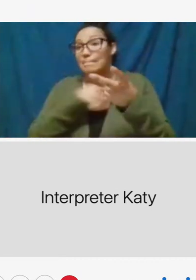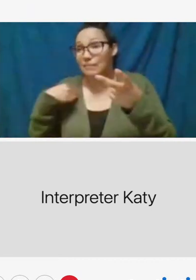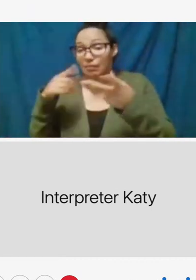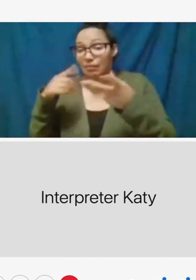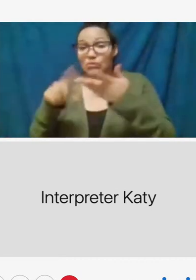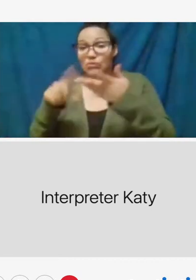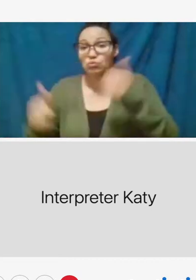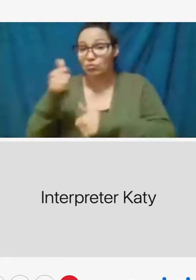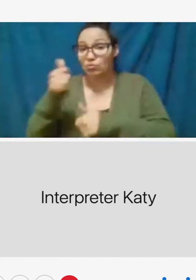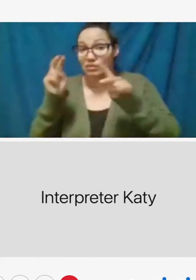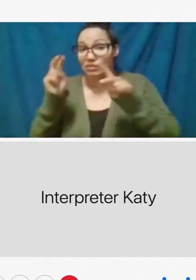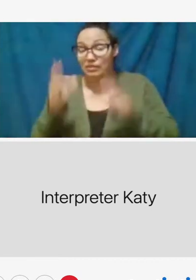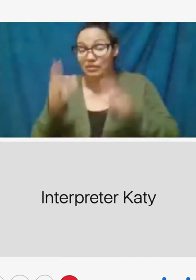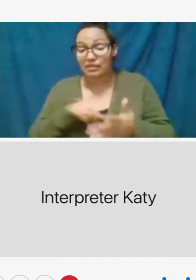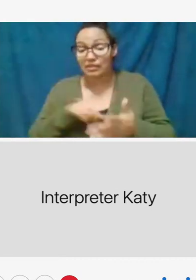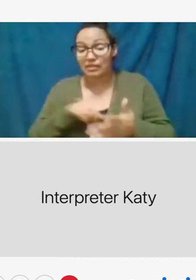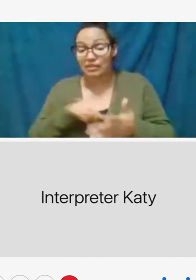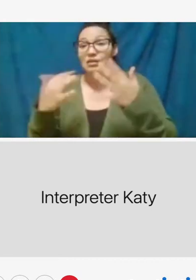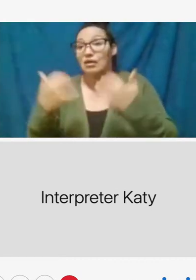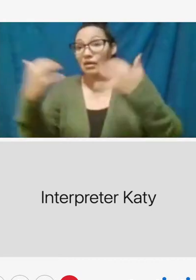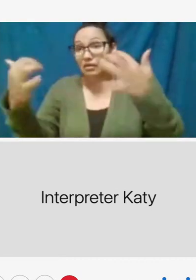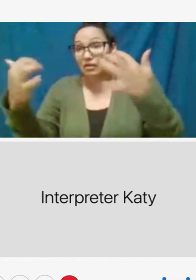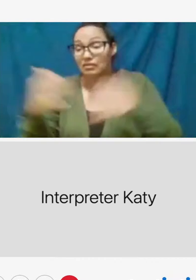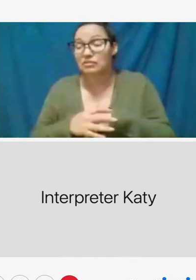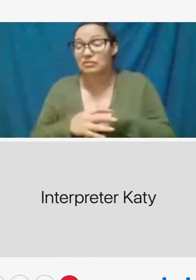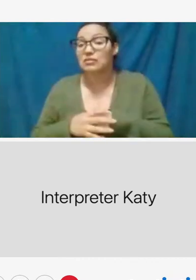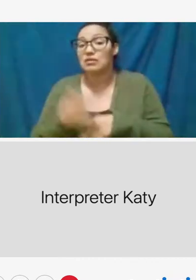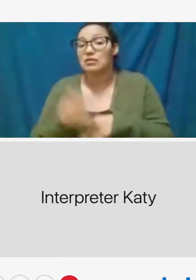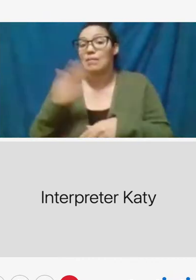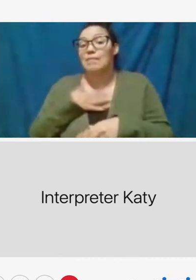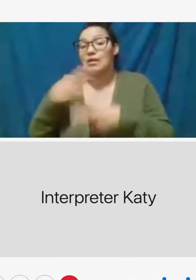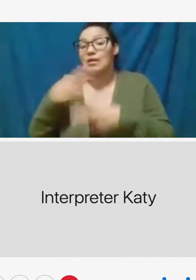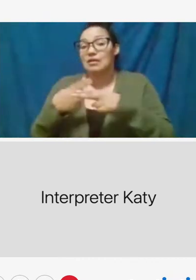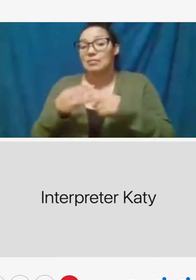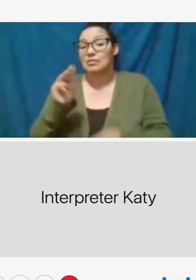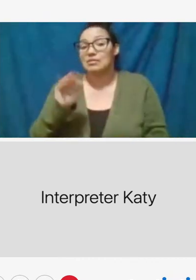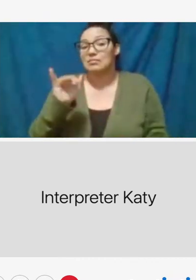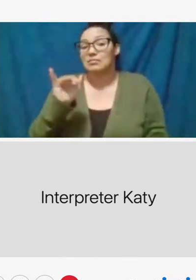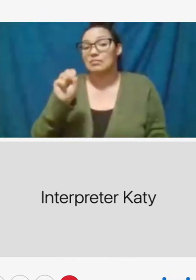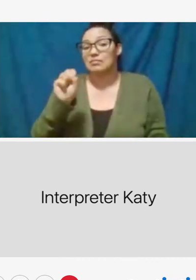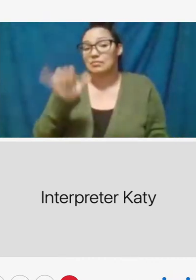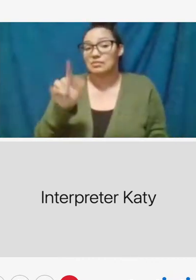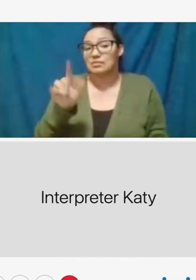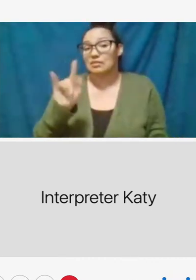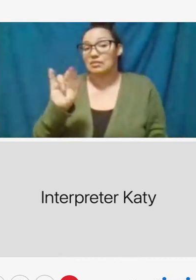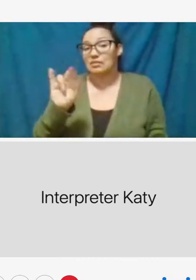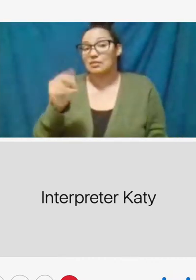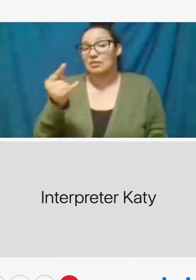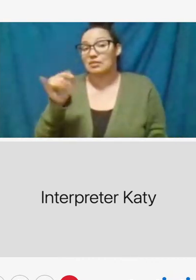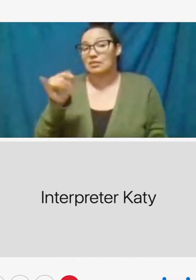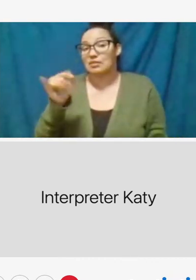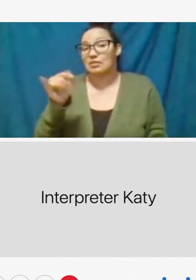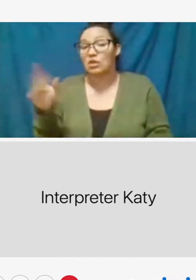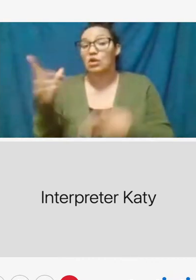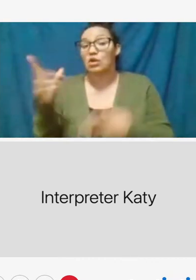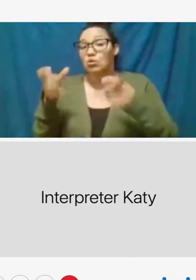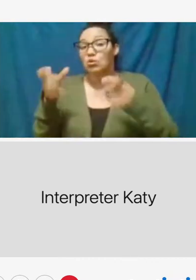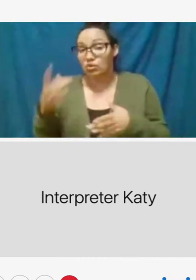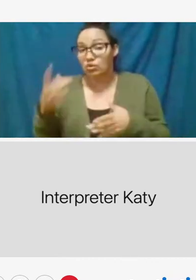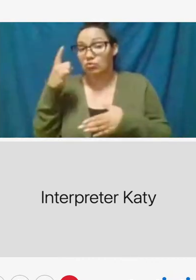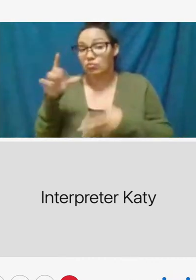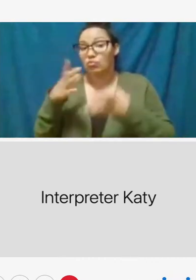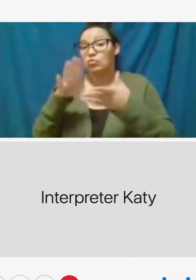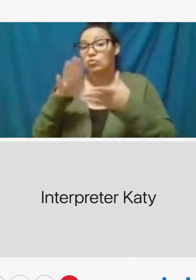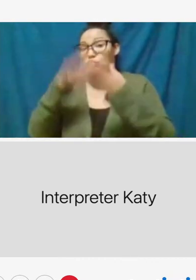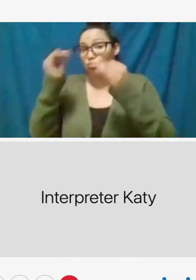audience my name is Missy Kingson the director of St student services and I'm happy to share some information about the late start bill that will come in